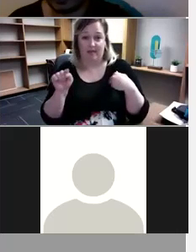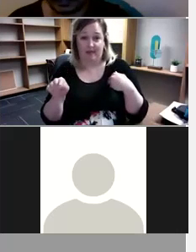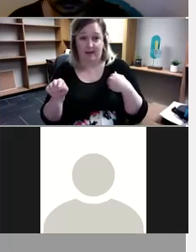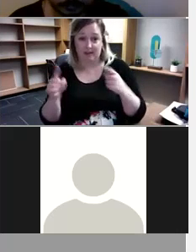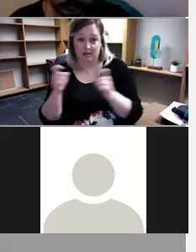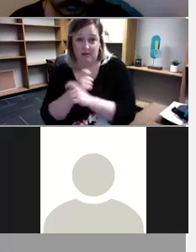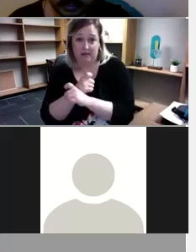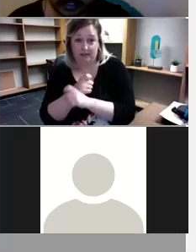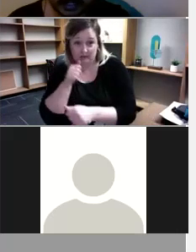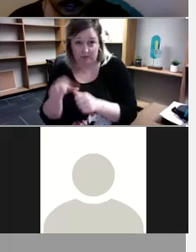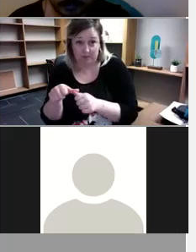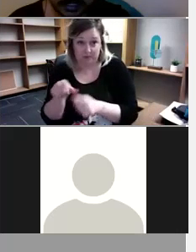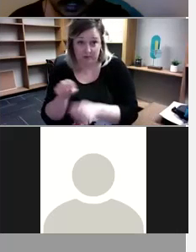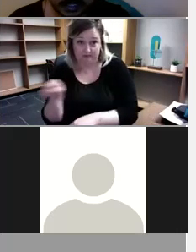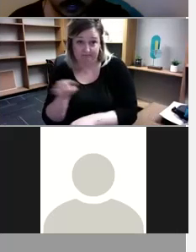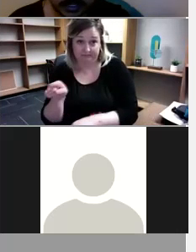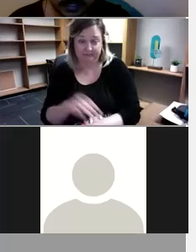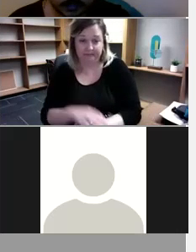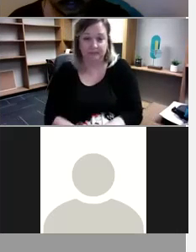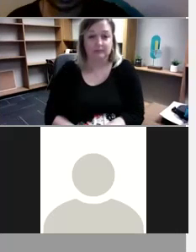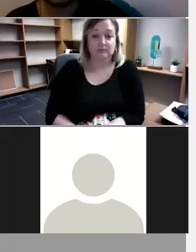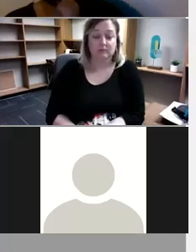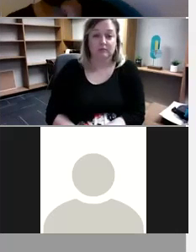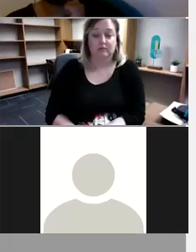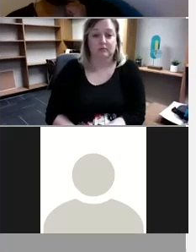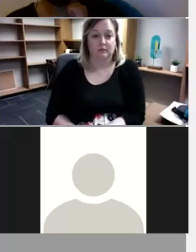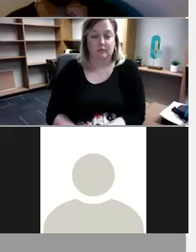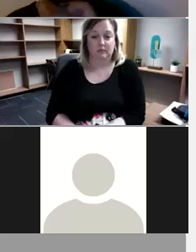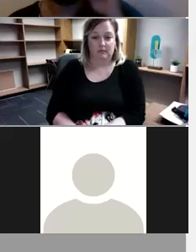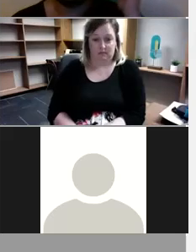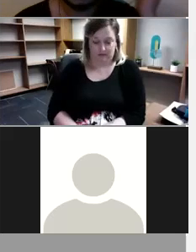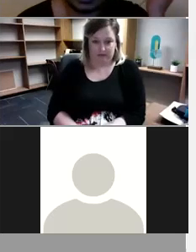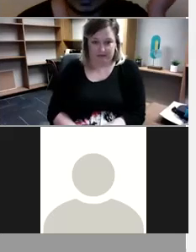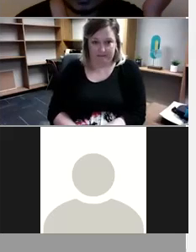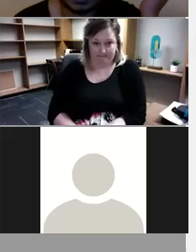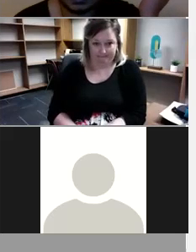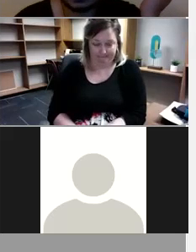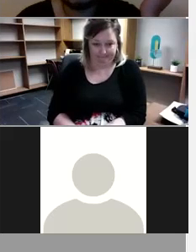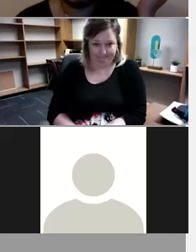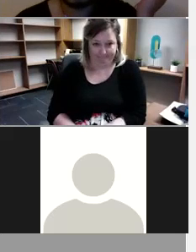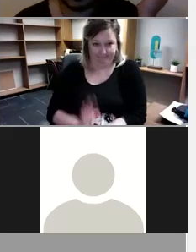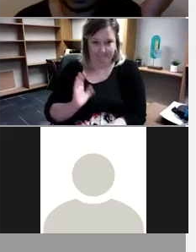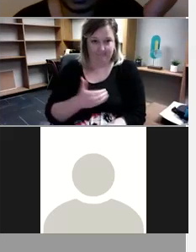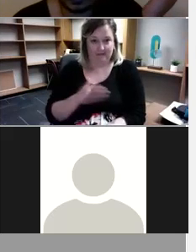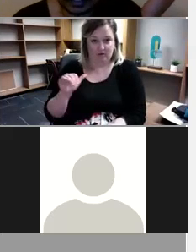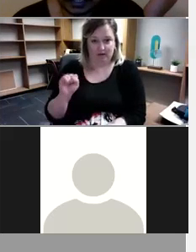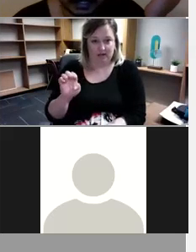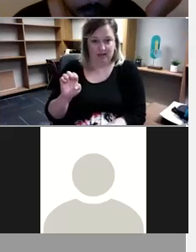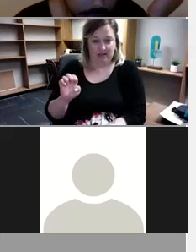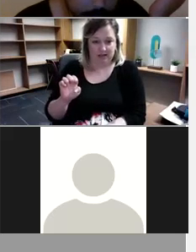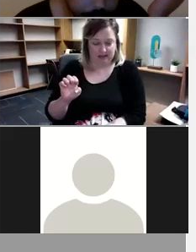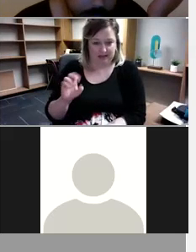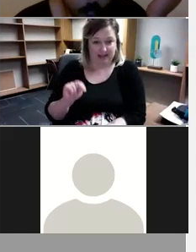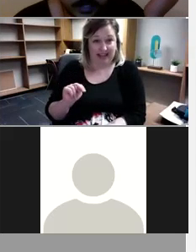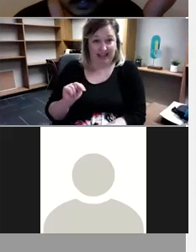times log of n. N log ba in our case was, n log ba for our case was